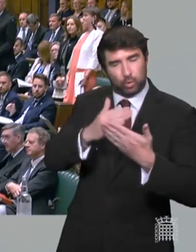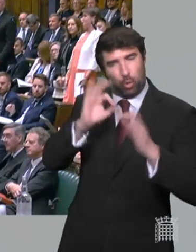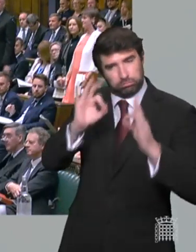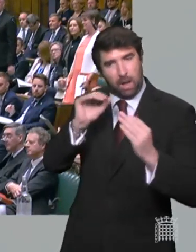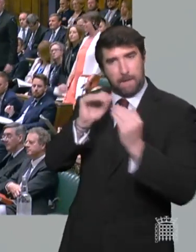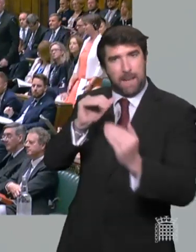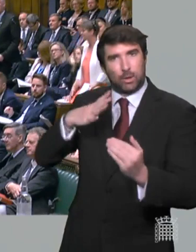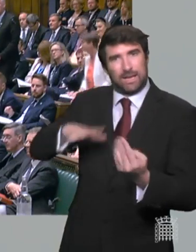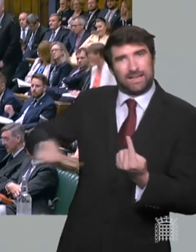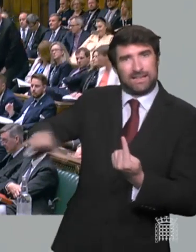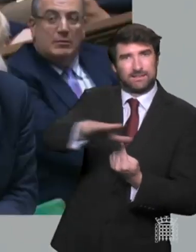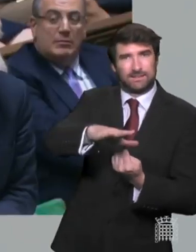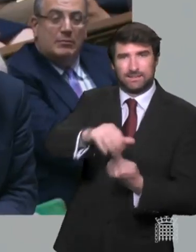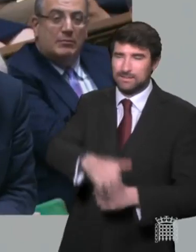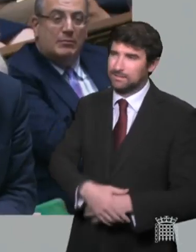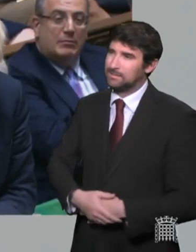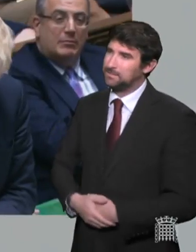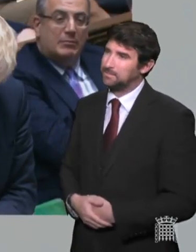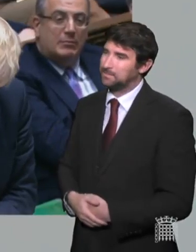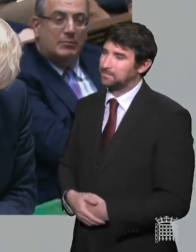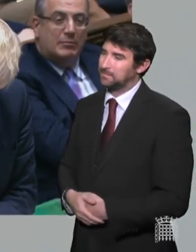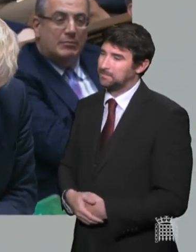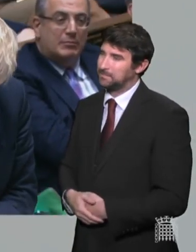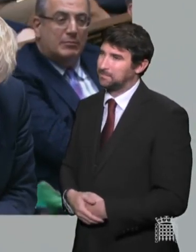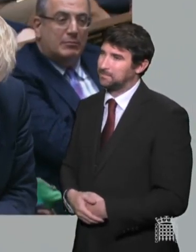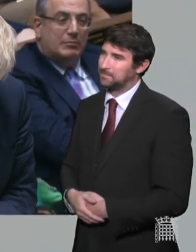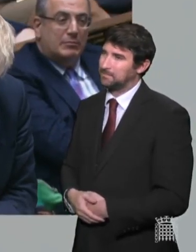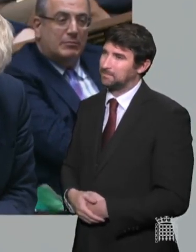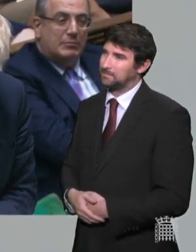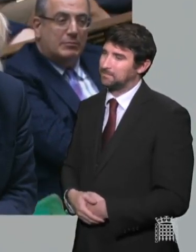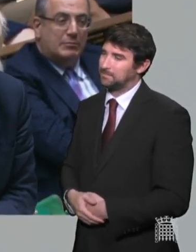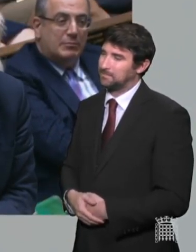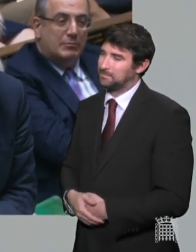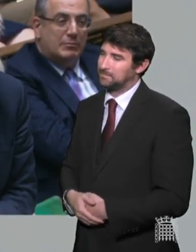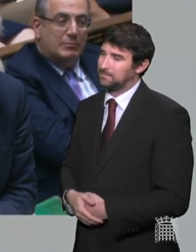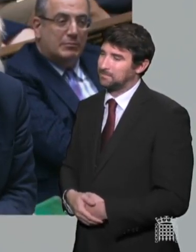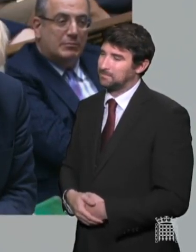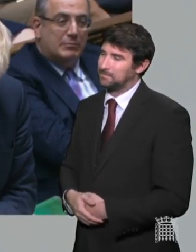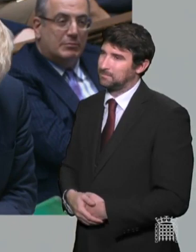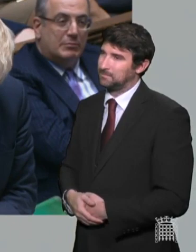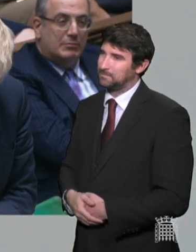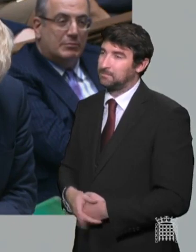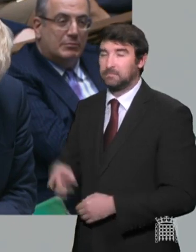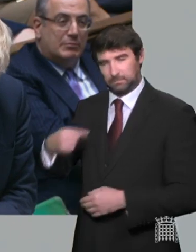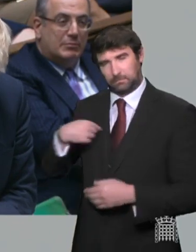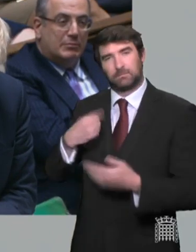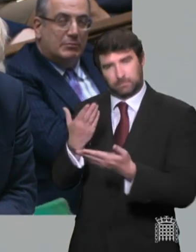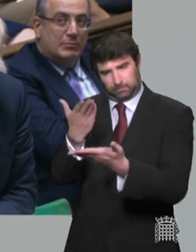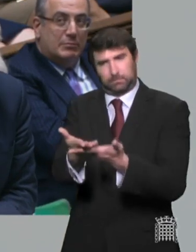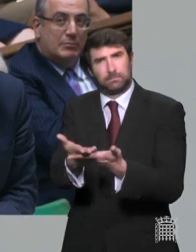My honourable friend is quite right. He's a great advocate for people of Grantham and Stamford, and the Health and Care Bill